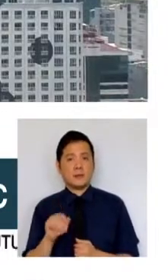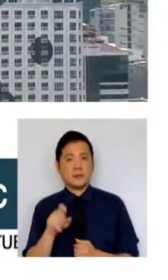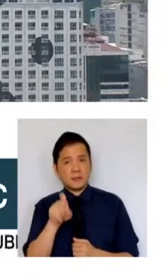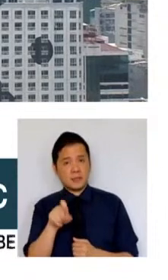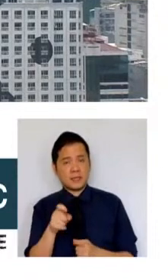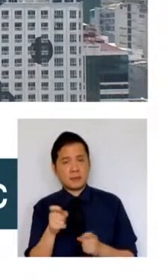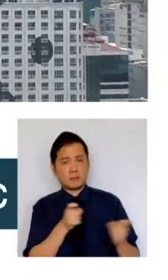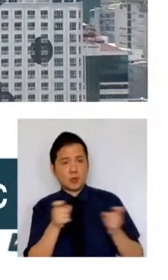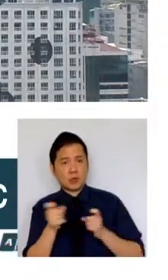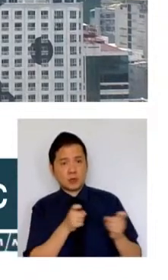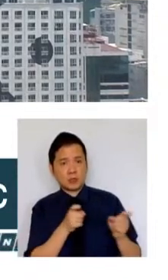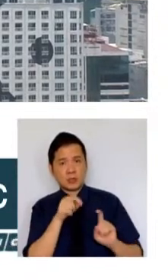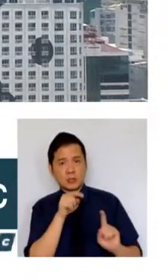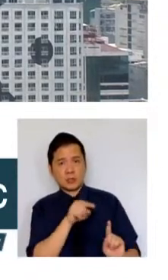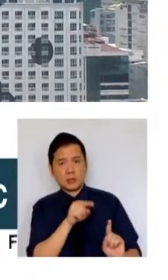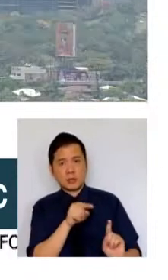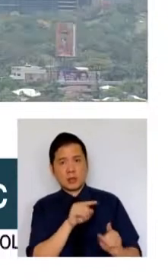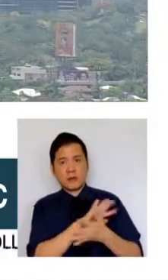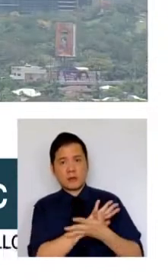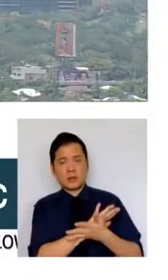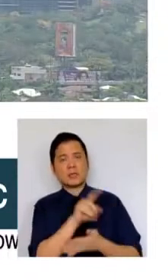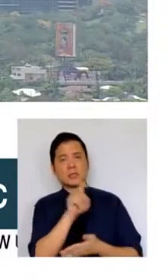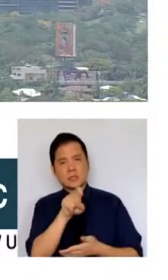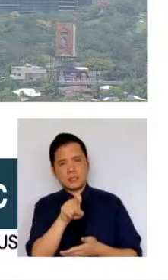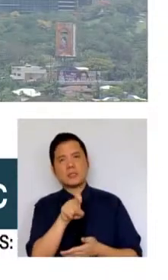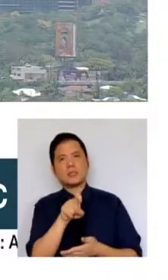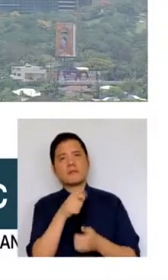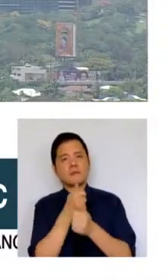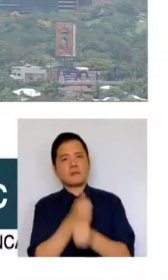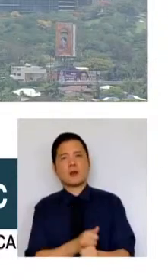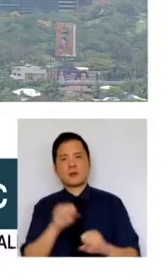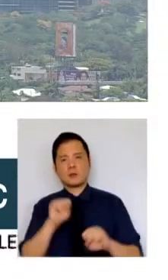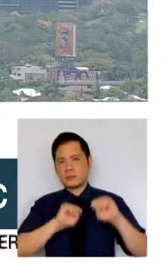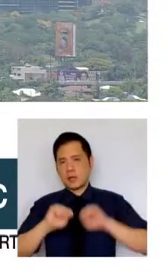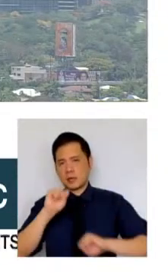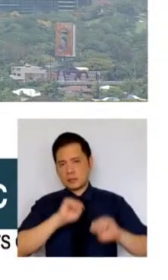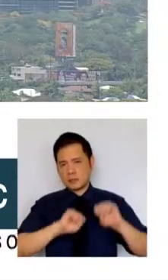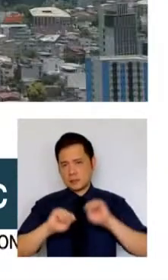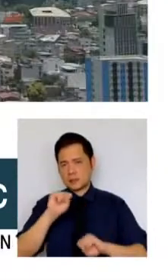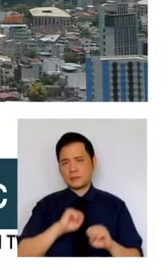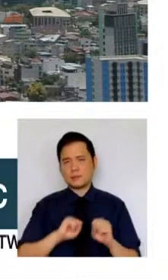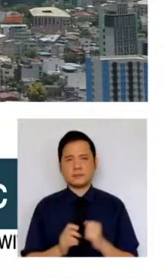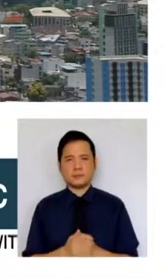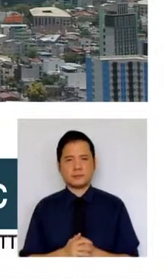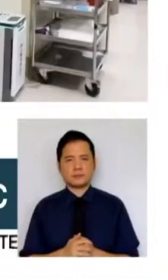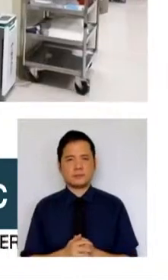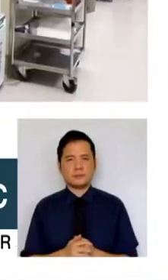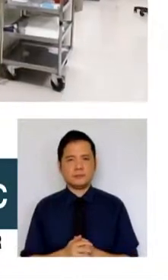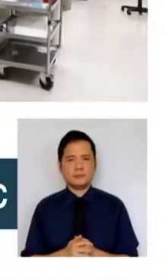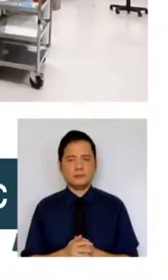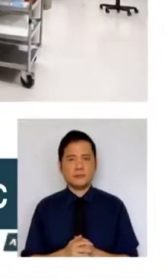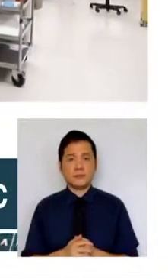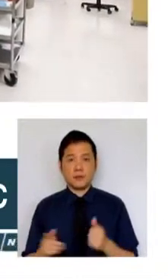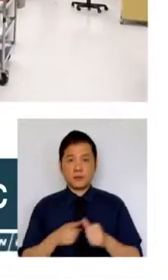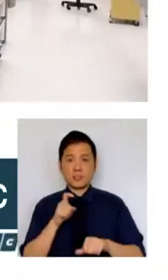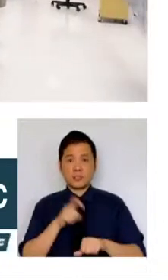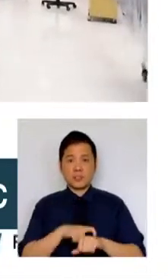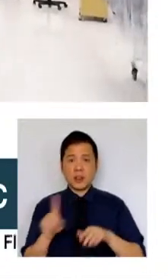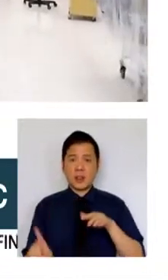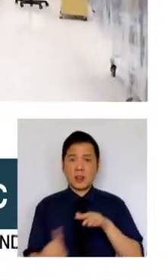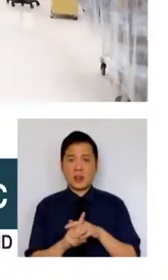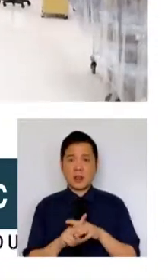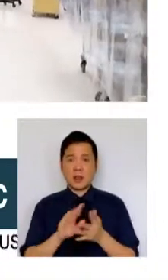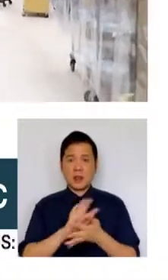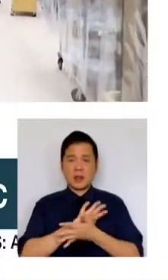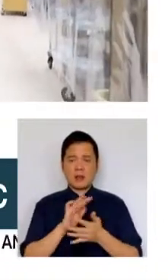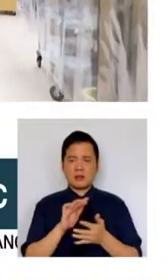the best science possible around there, because obviously this is not the first time that countries have had pandemics, and we have